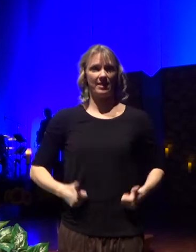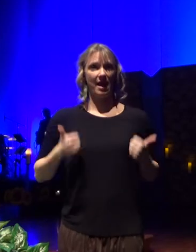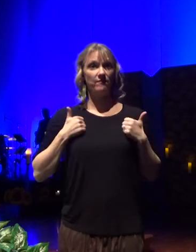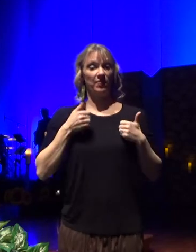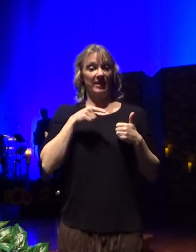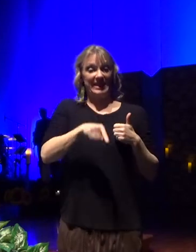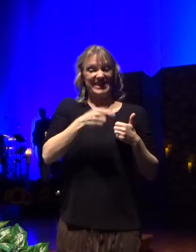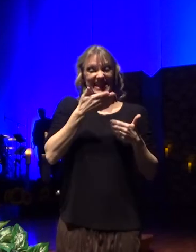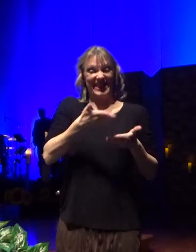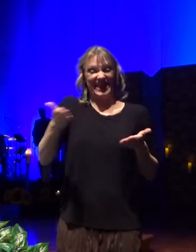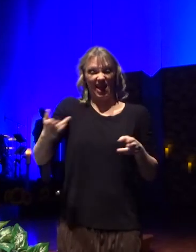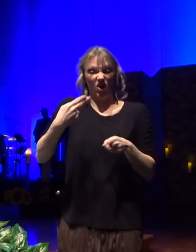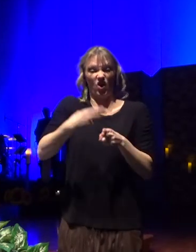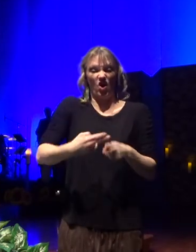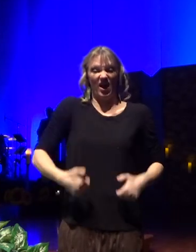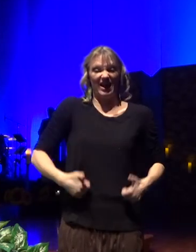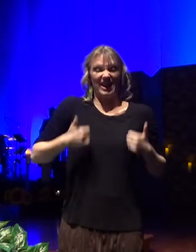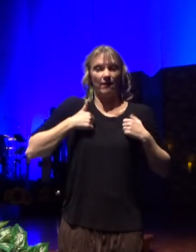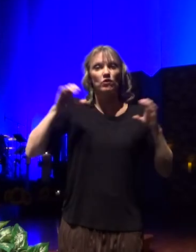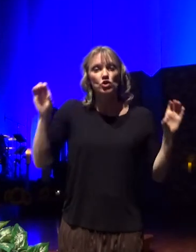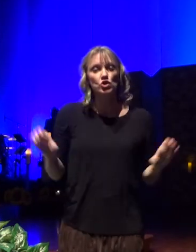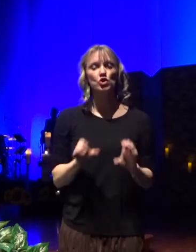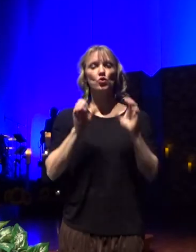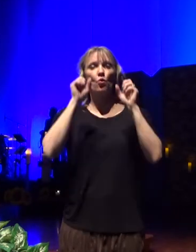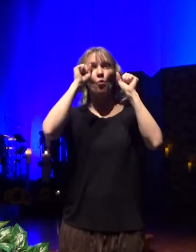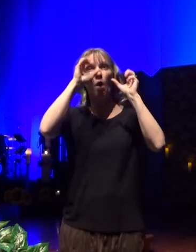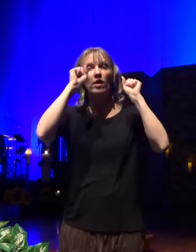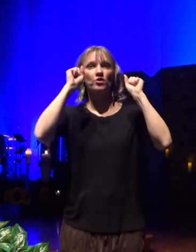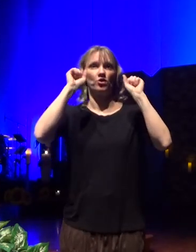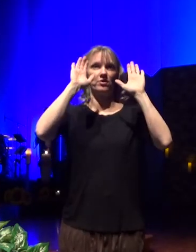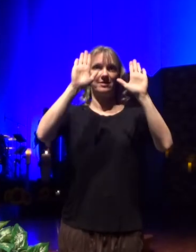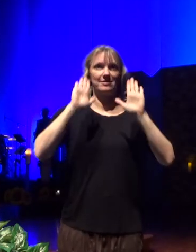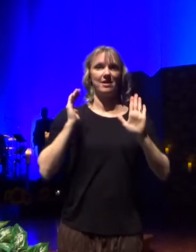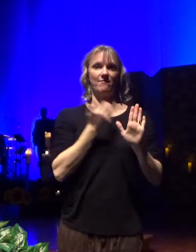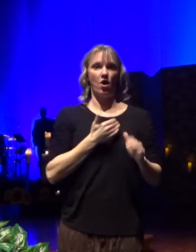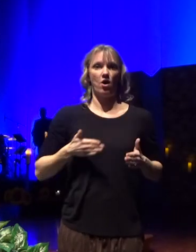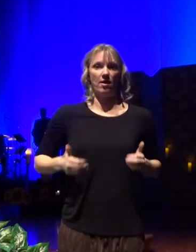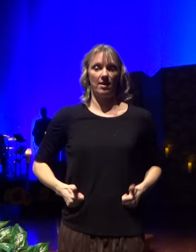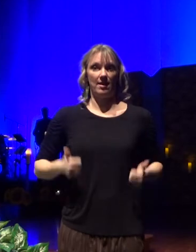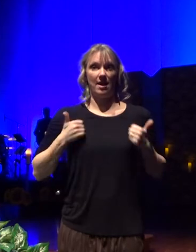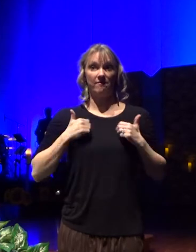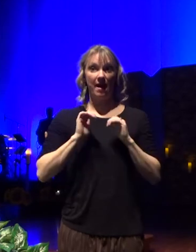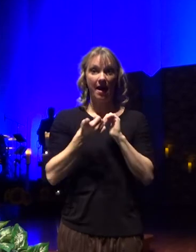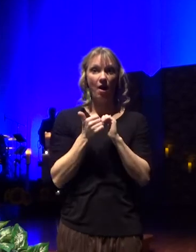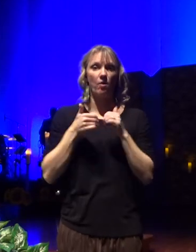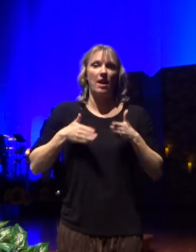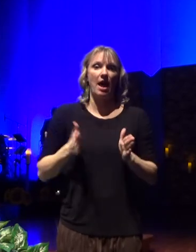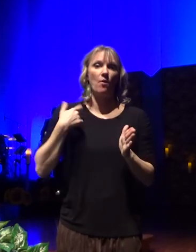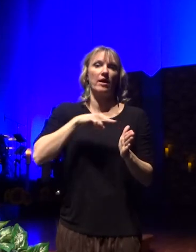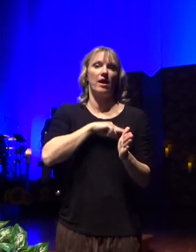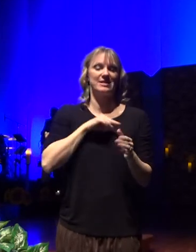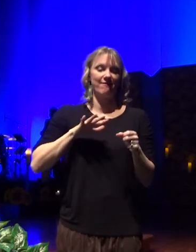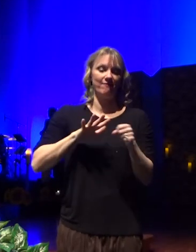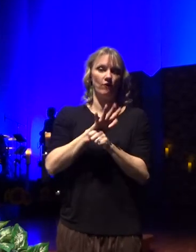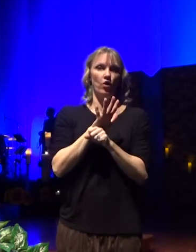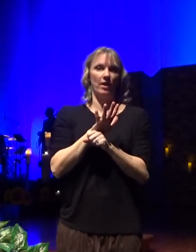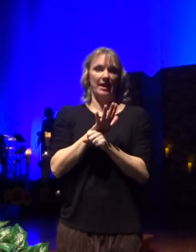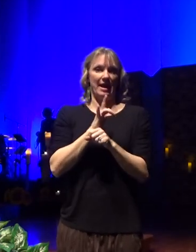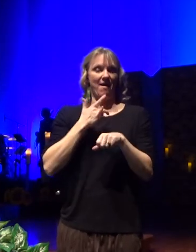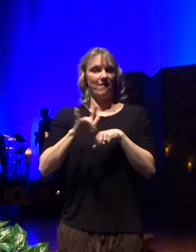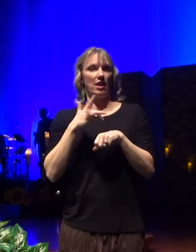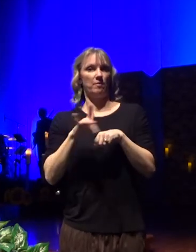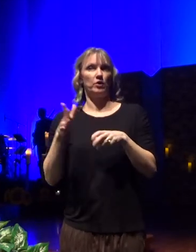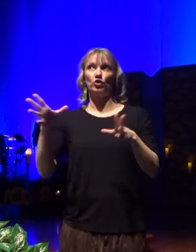life. May this thing called life do wonders in our life by allowing ourselves to be fully present to receive its